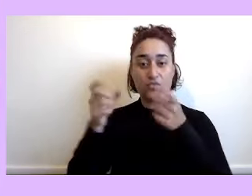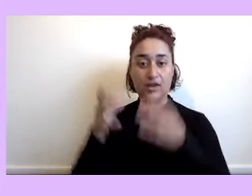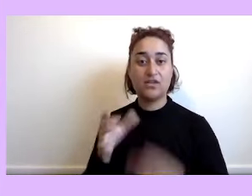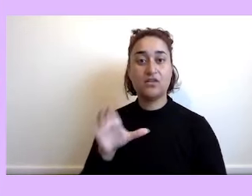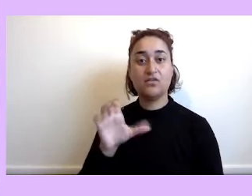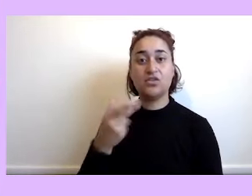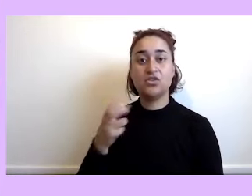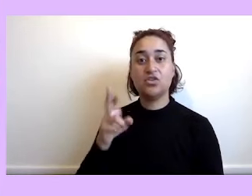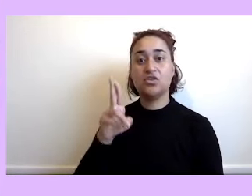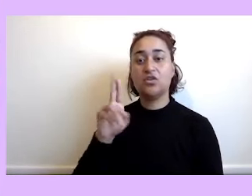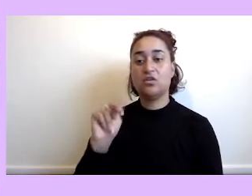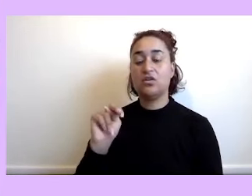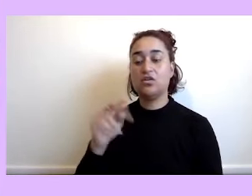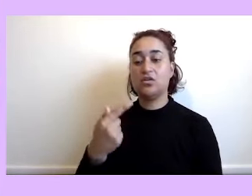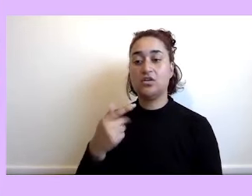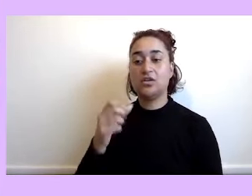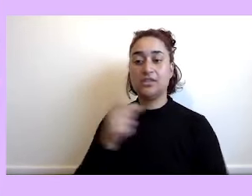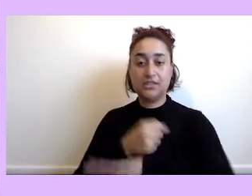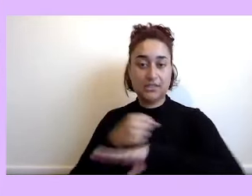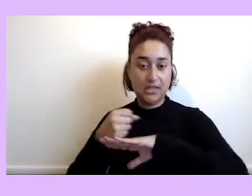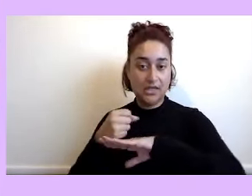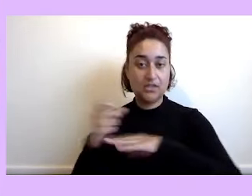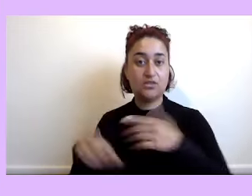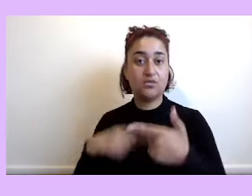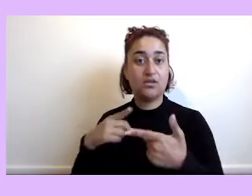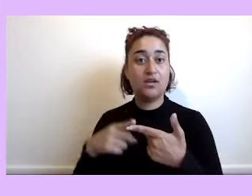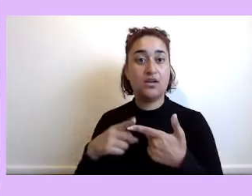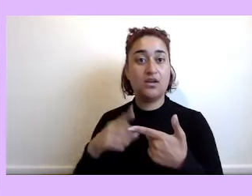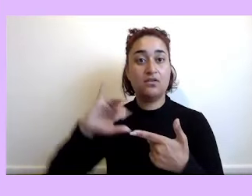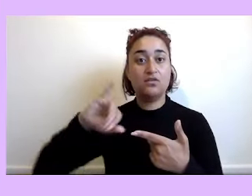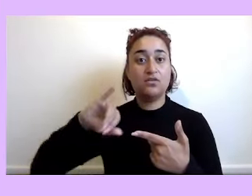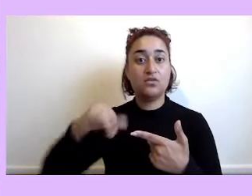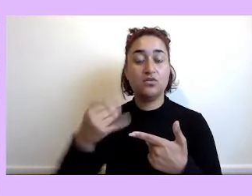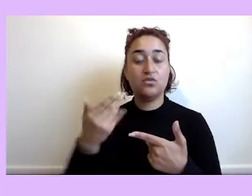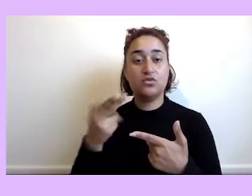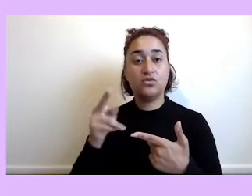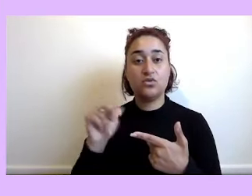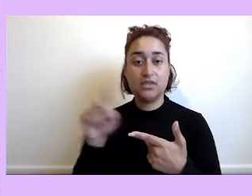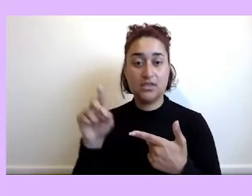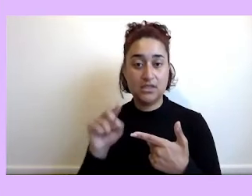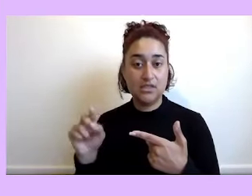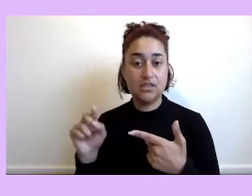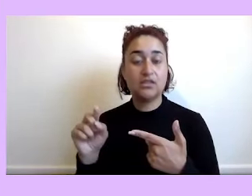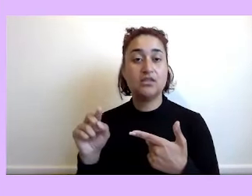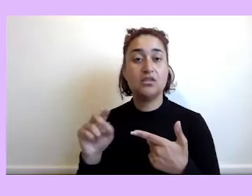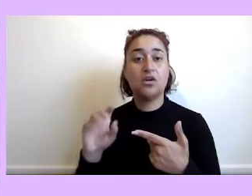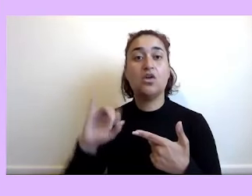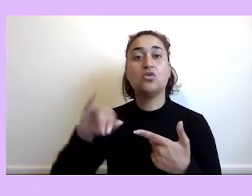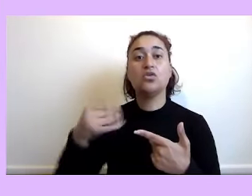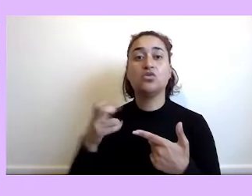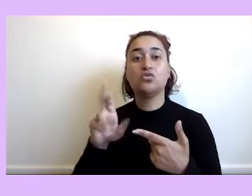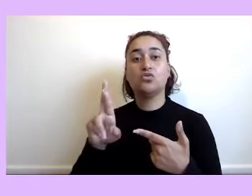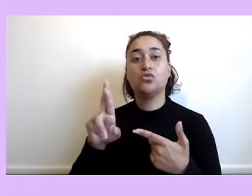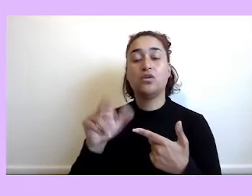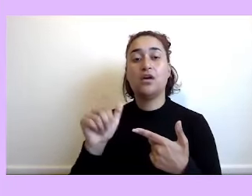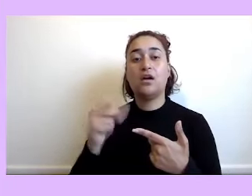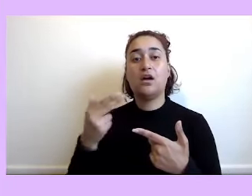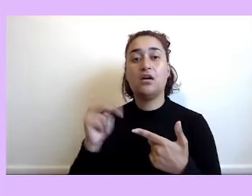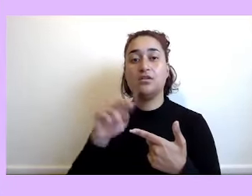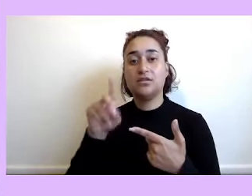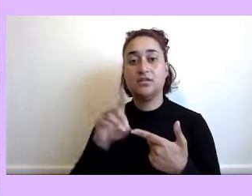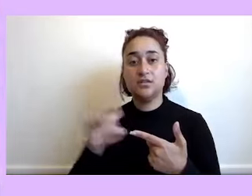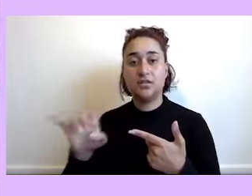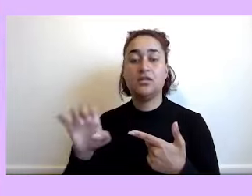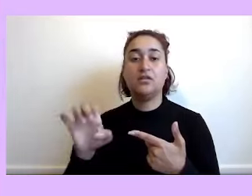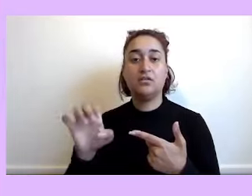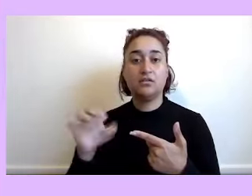Stage. We have Jeronzi. Jeronzi's right there. Jeronzi Harris, who is an artist,